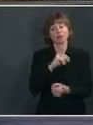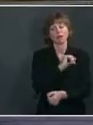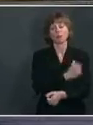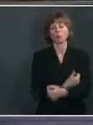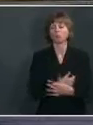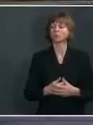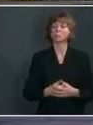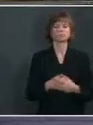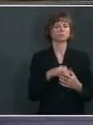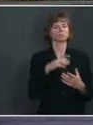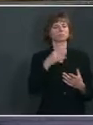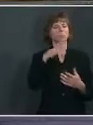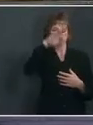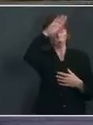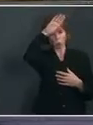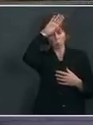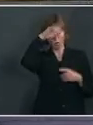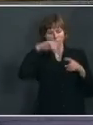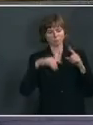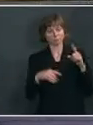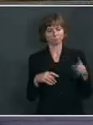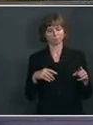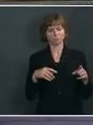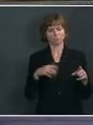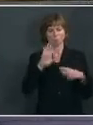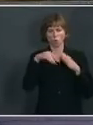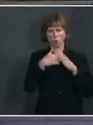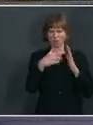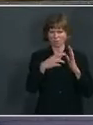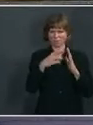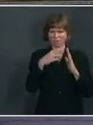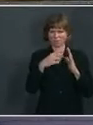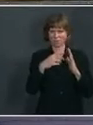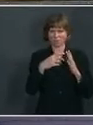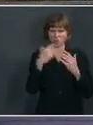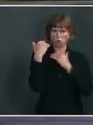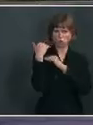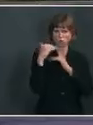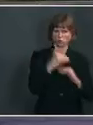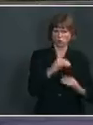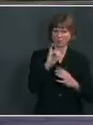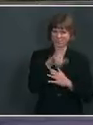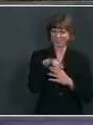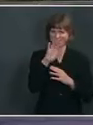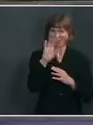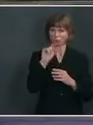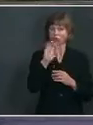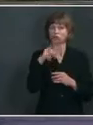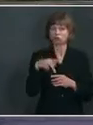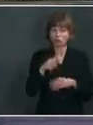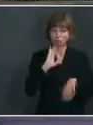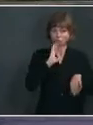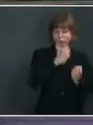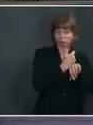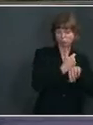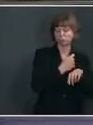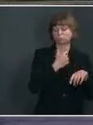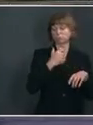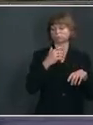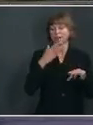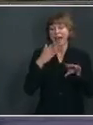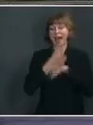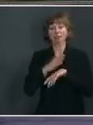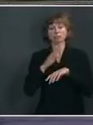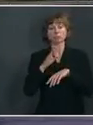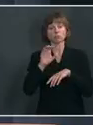on starting walking back all of those restrictions that were put into place under the Trump administration after the Obama administration had opened things up